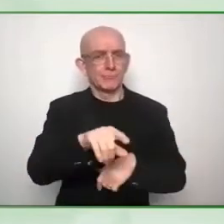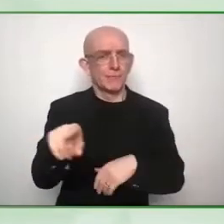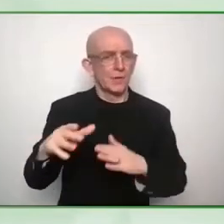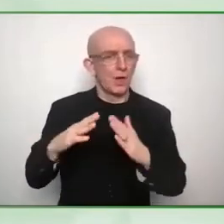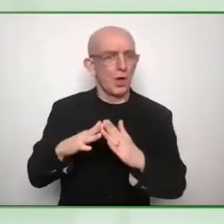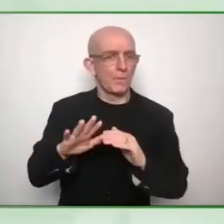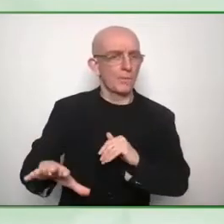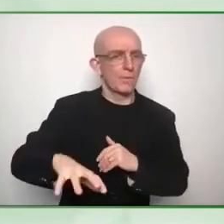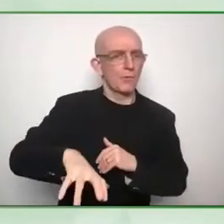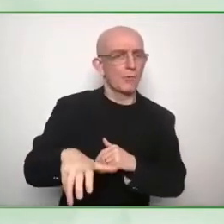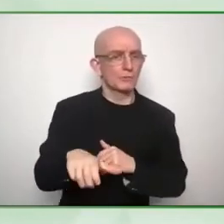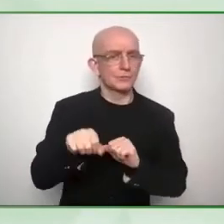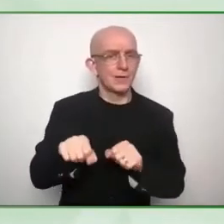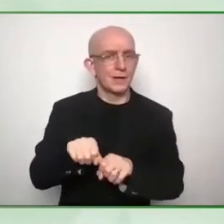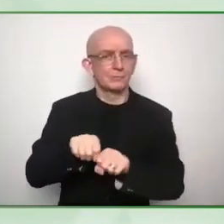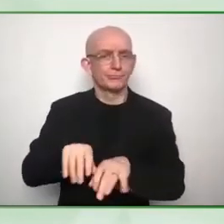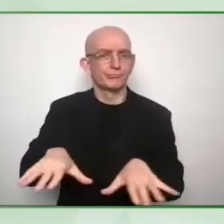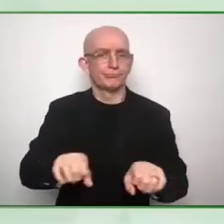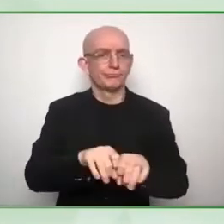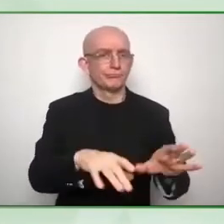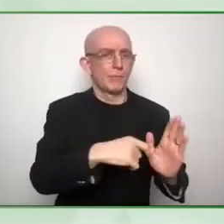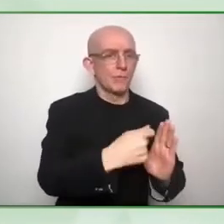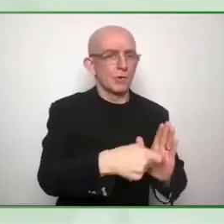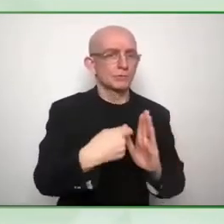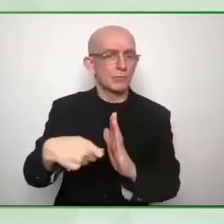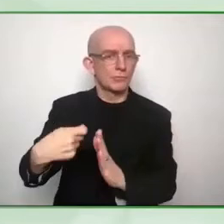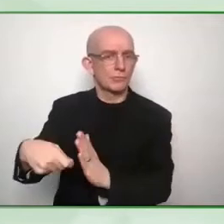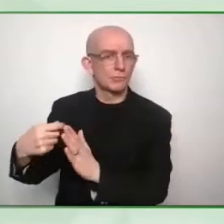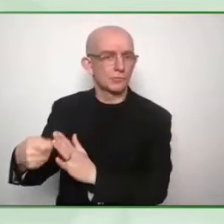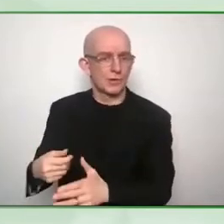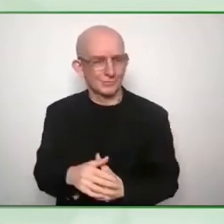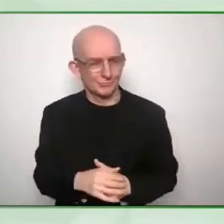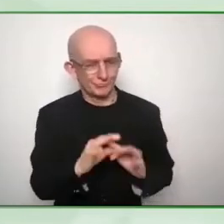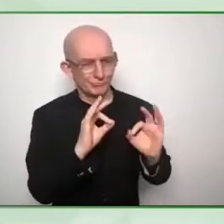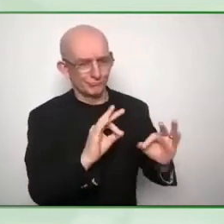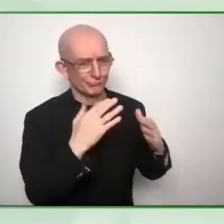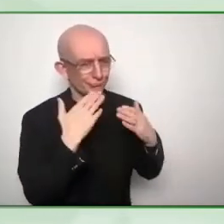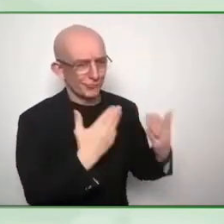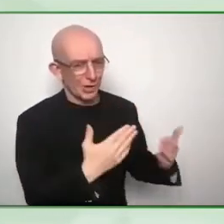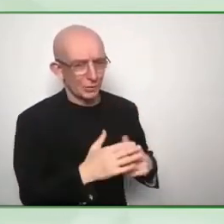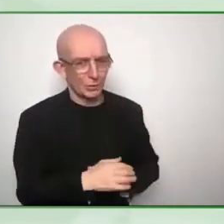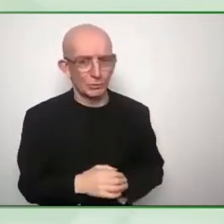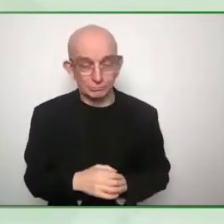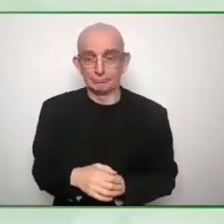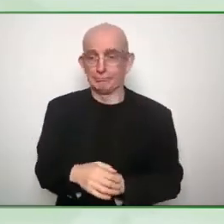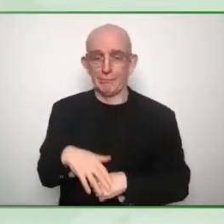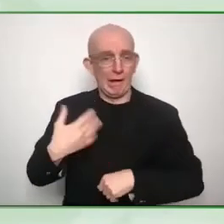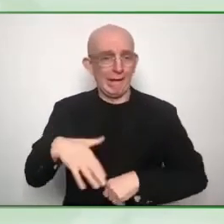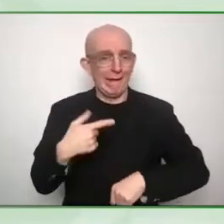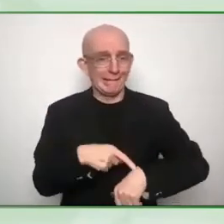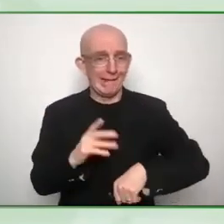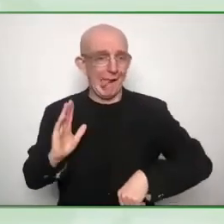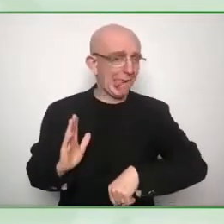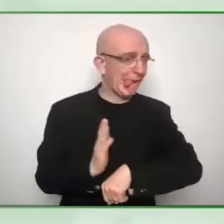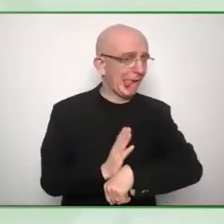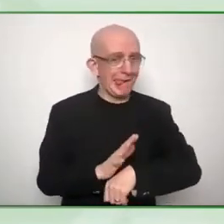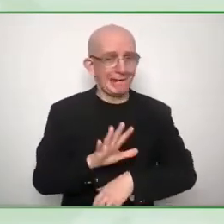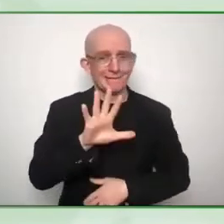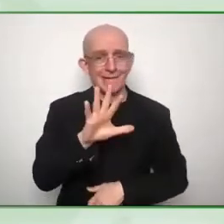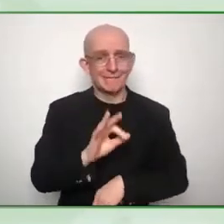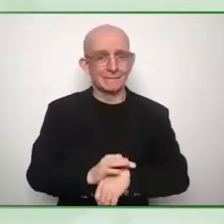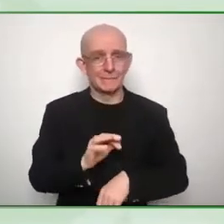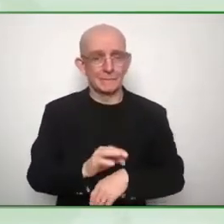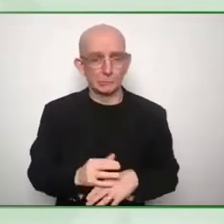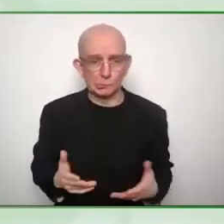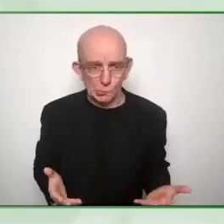I'm going to ask both of you one last question, which is, and it's to do with your work. Amy, what avenues do